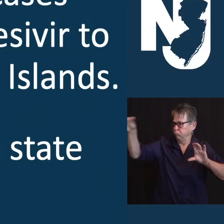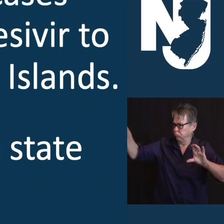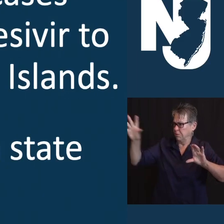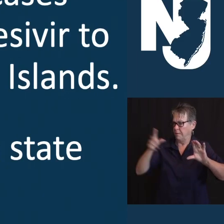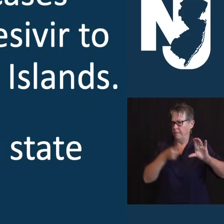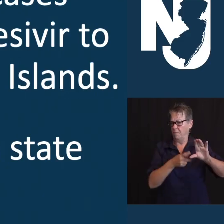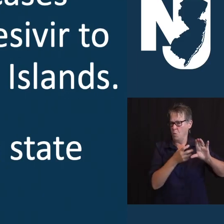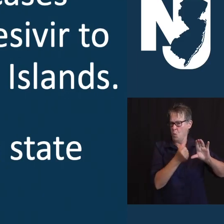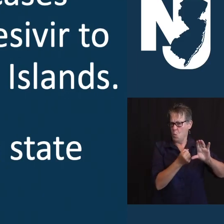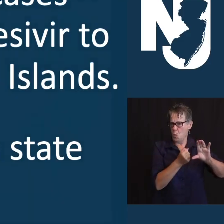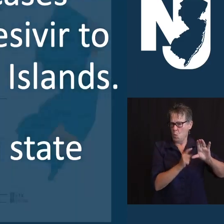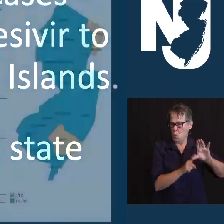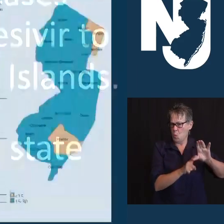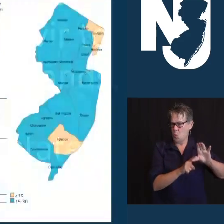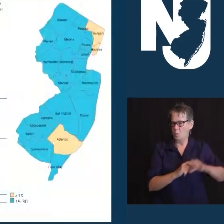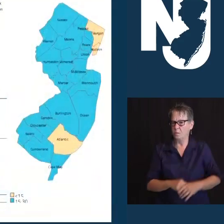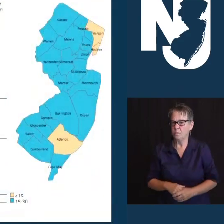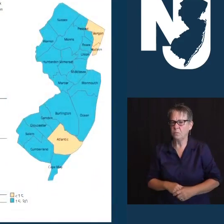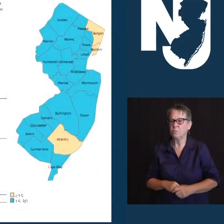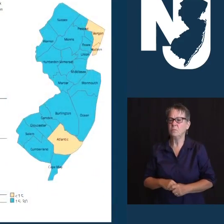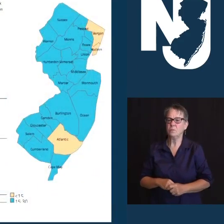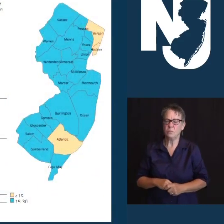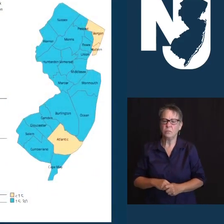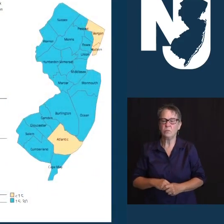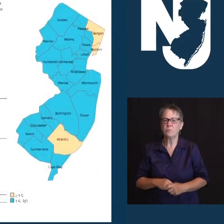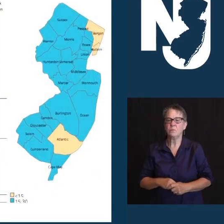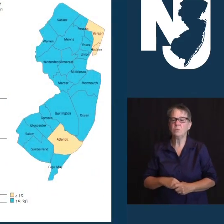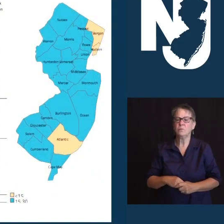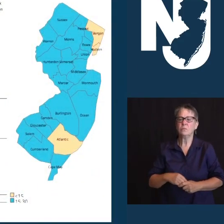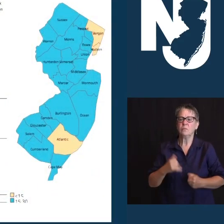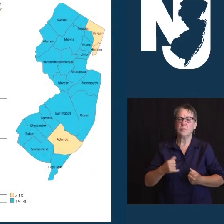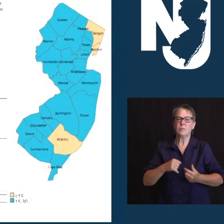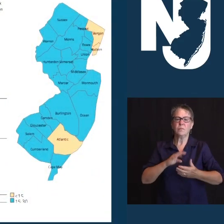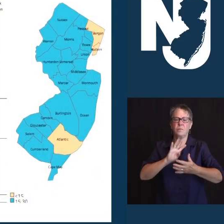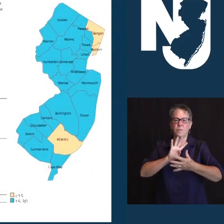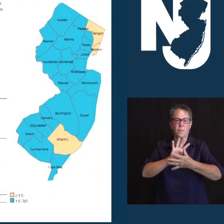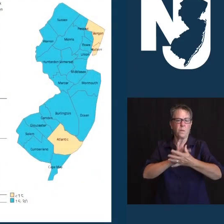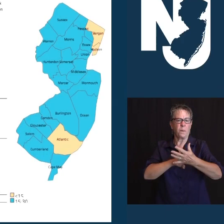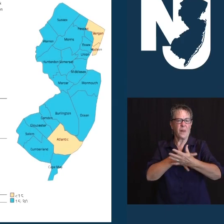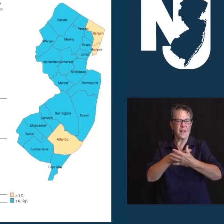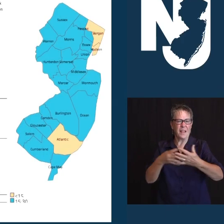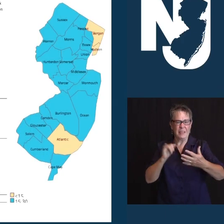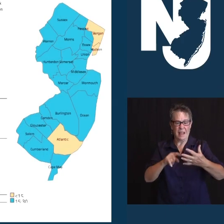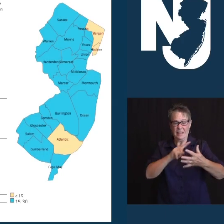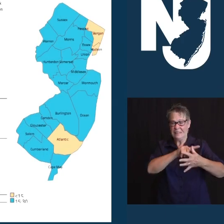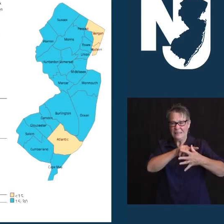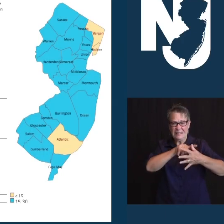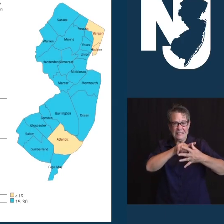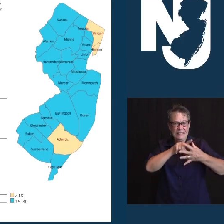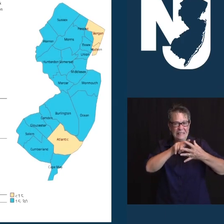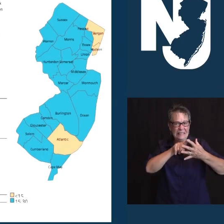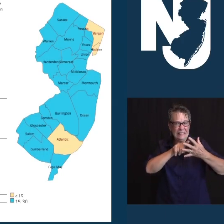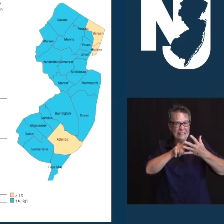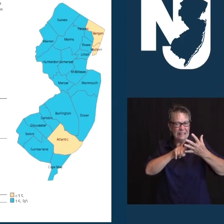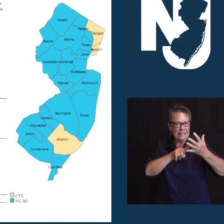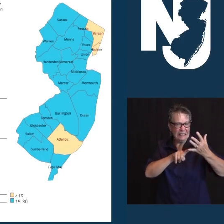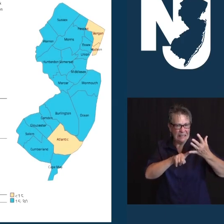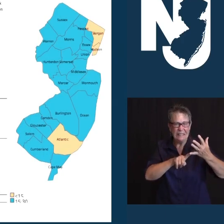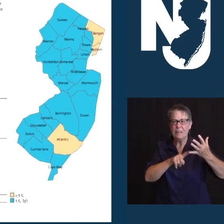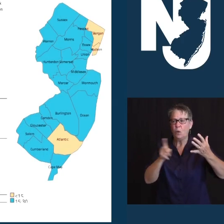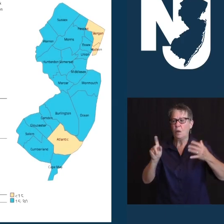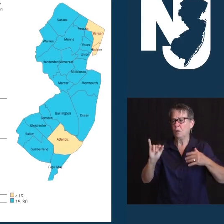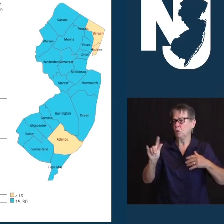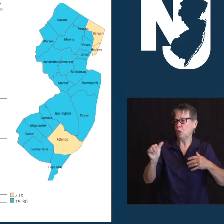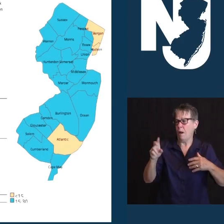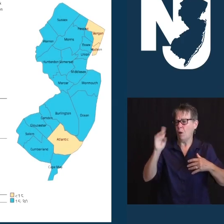meeting their needs. On all of the above, Jared is here today to give us a little bit more color on what I've just talked about. At the same